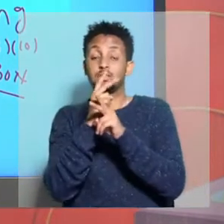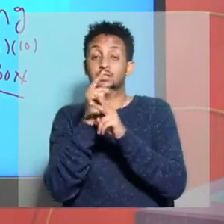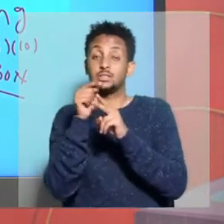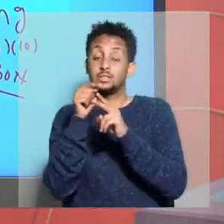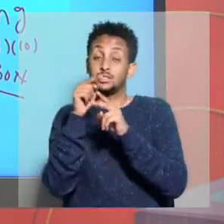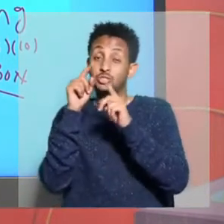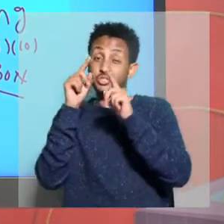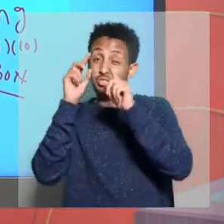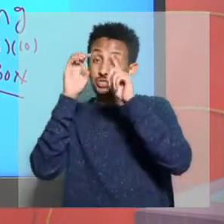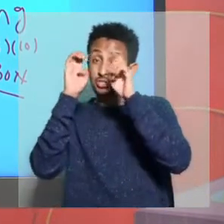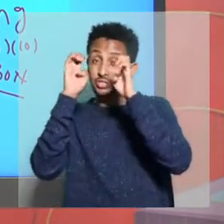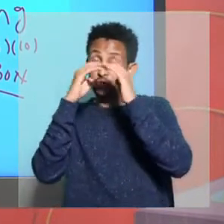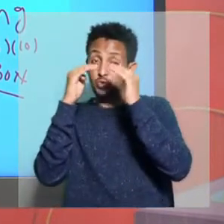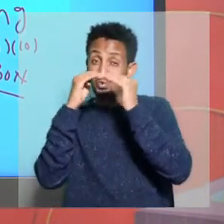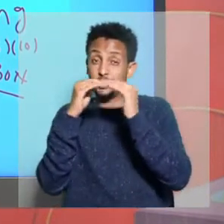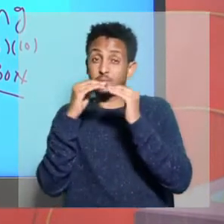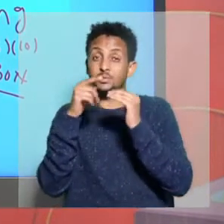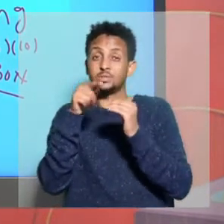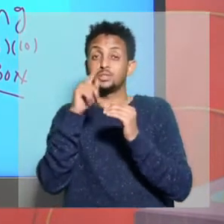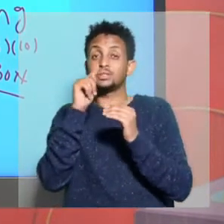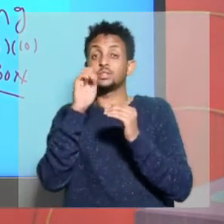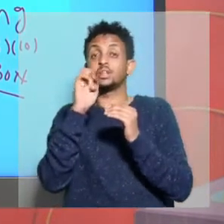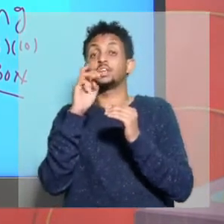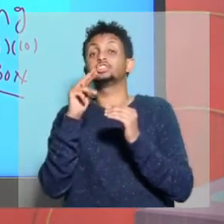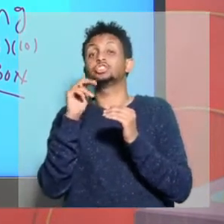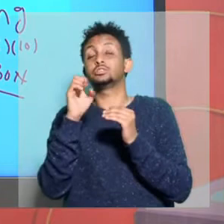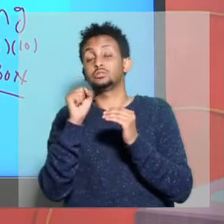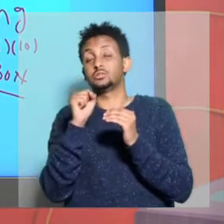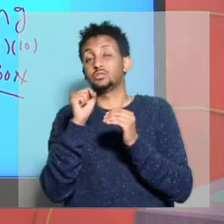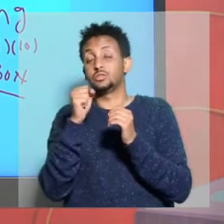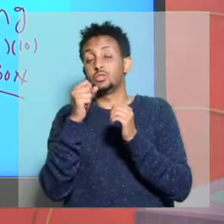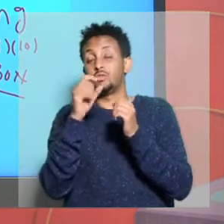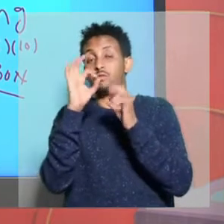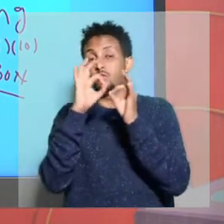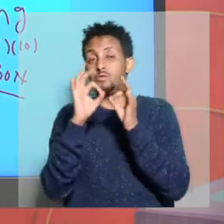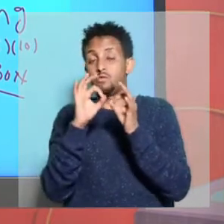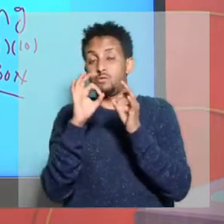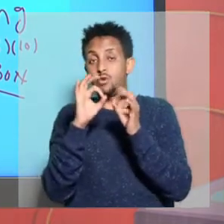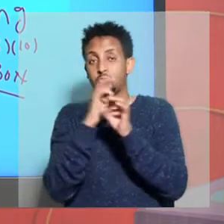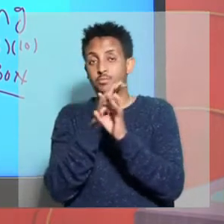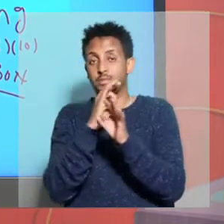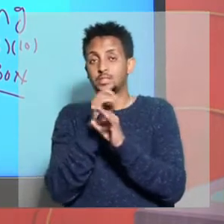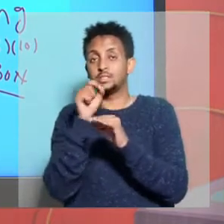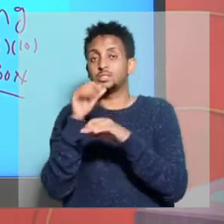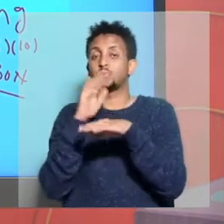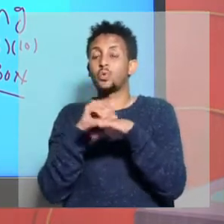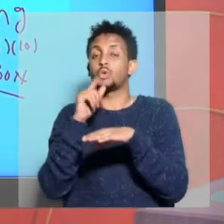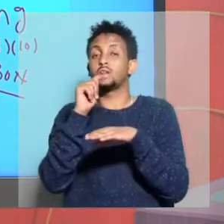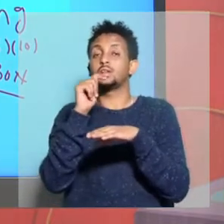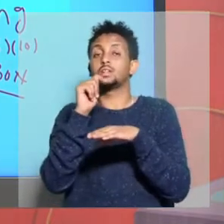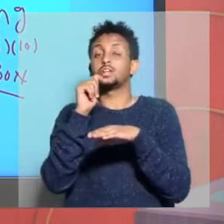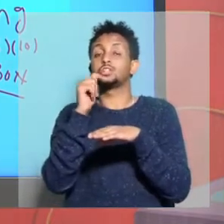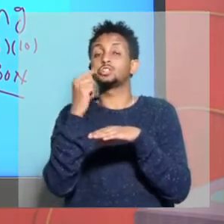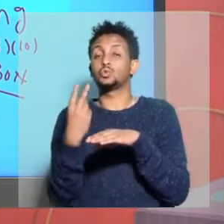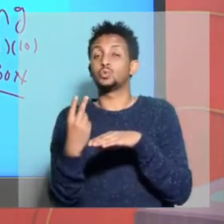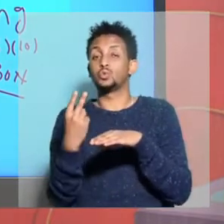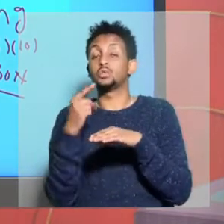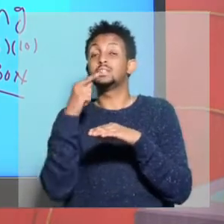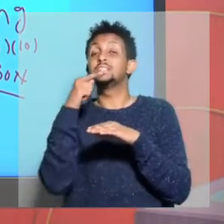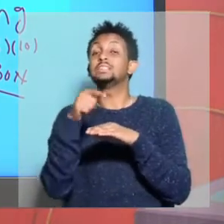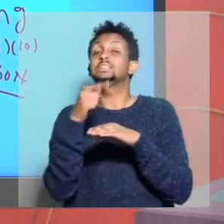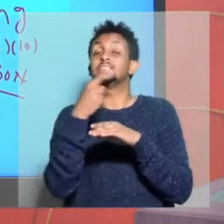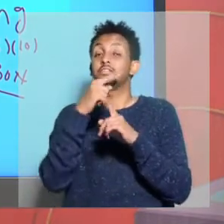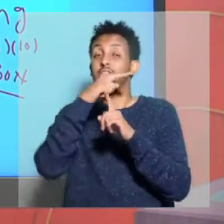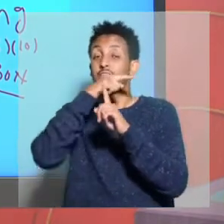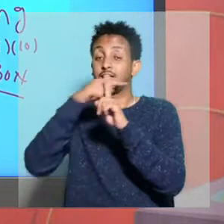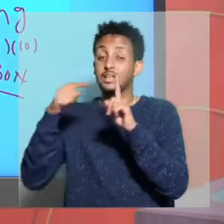that equilibrium position due to the tension formed here. Okay, let's call it to be tension T2. Suppose if you